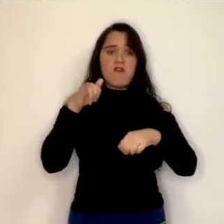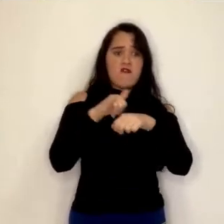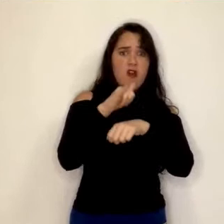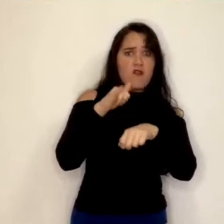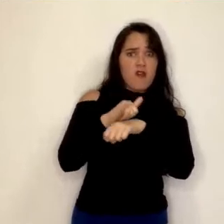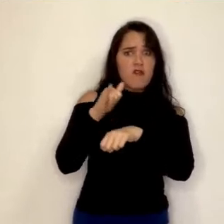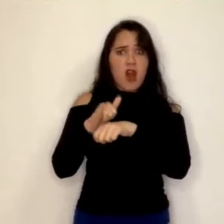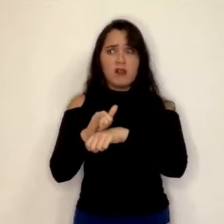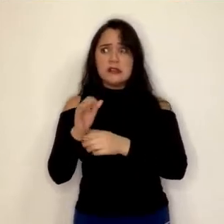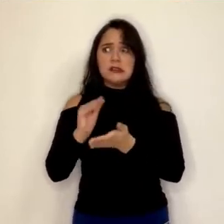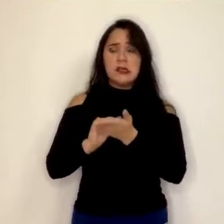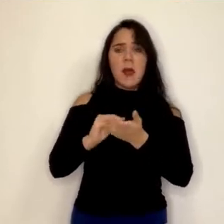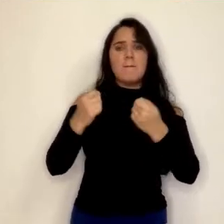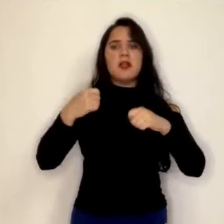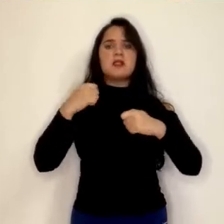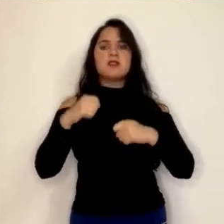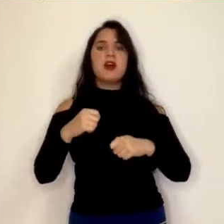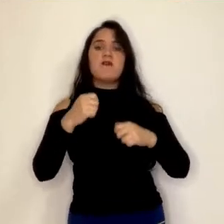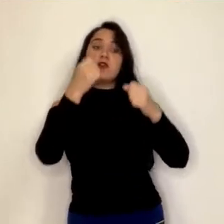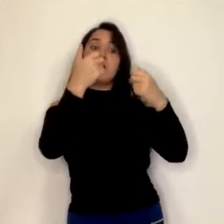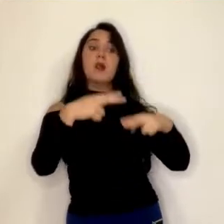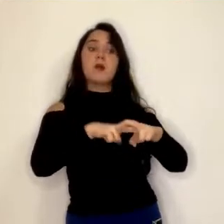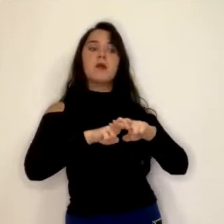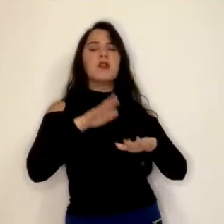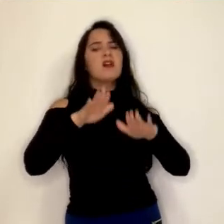to justify their absences.